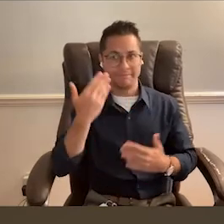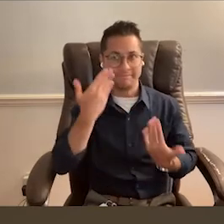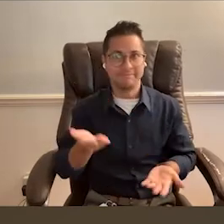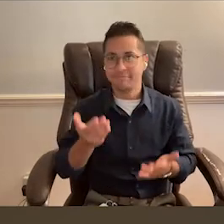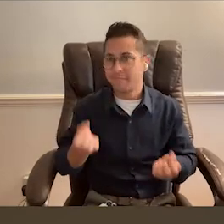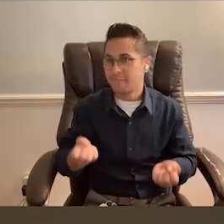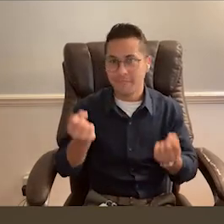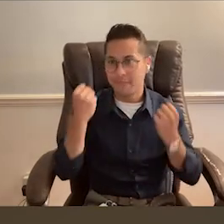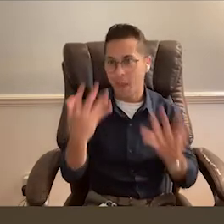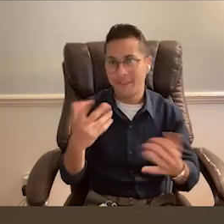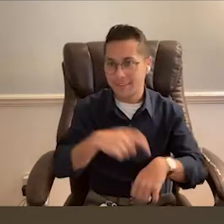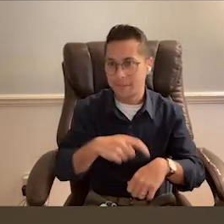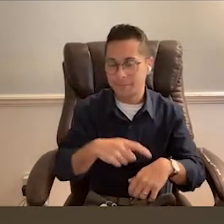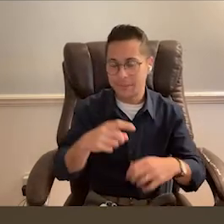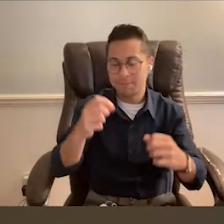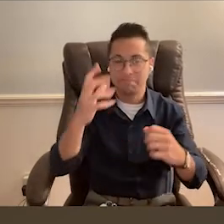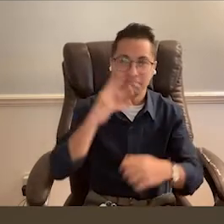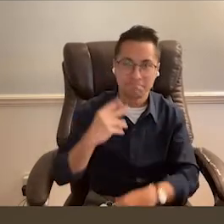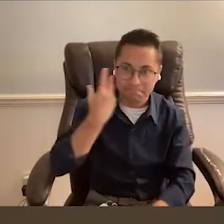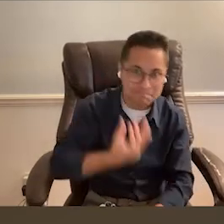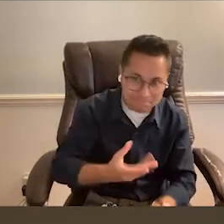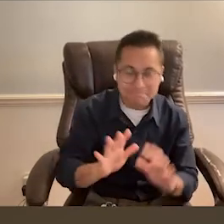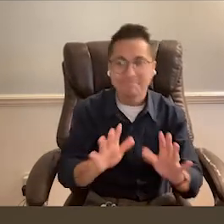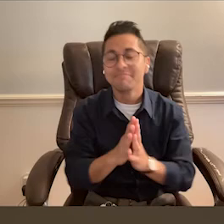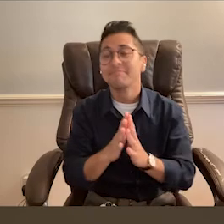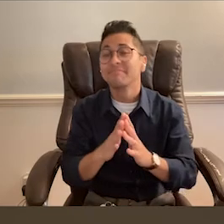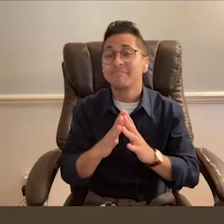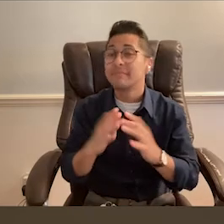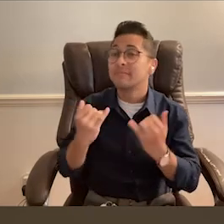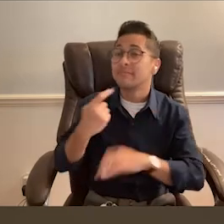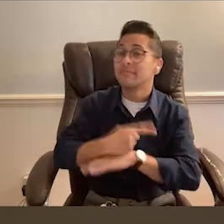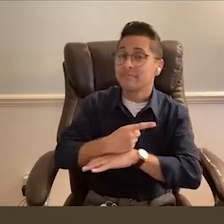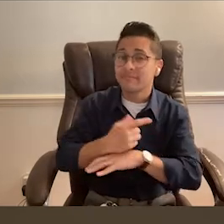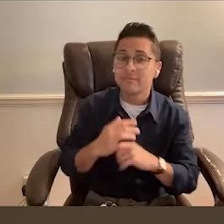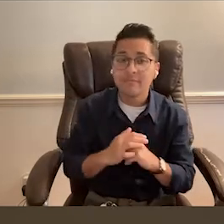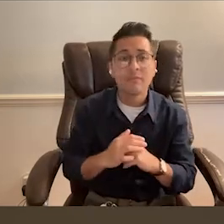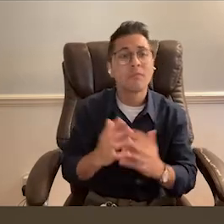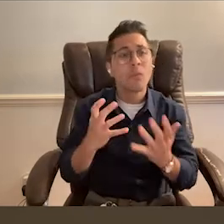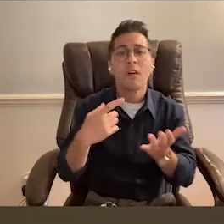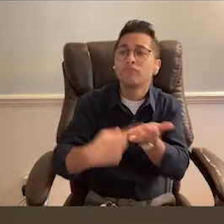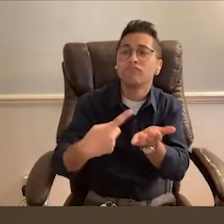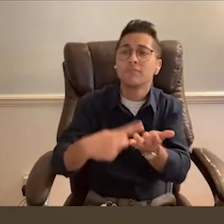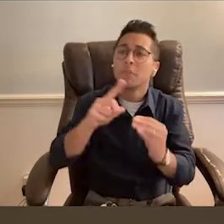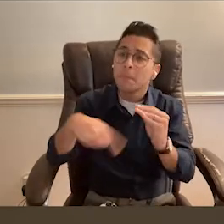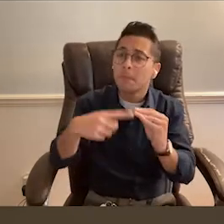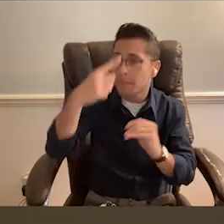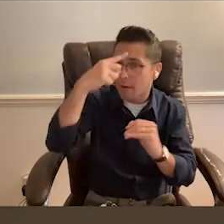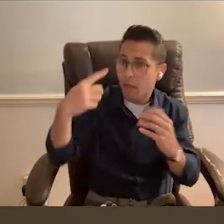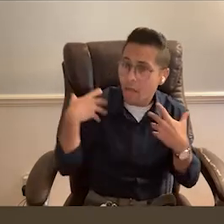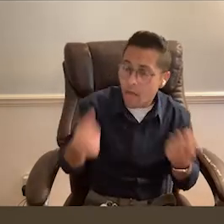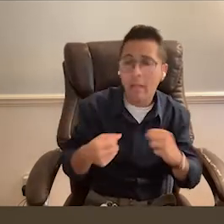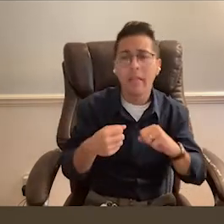Conference. This is my, I don't know how many times I've been presenting, many times. And we're here